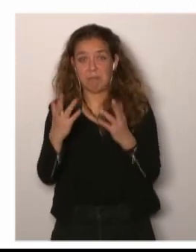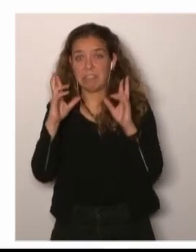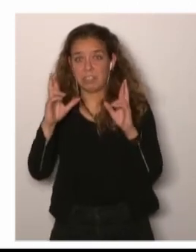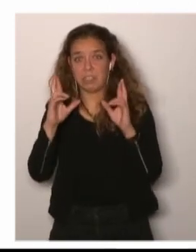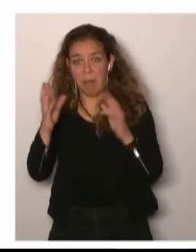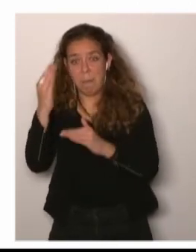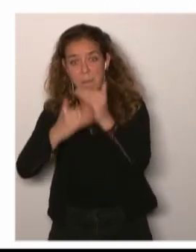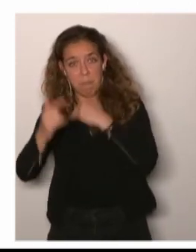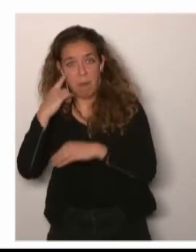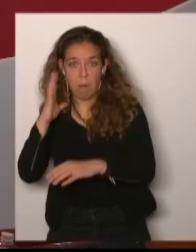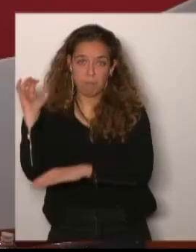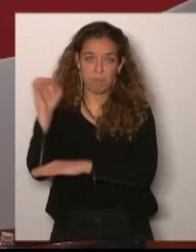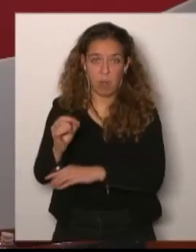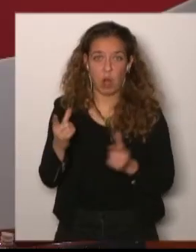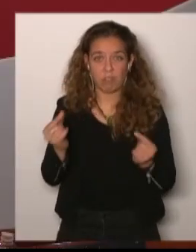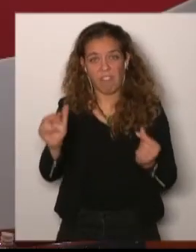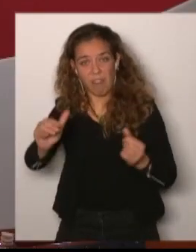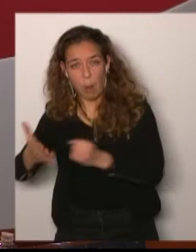lot.